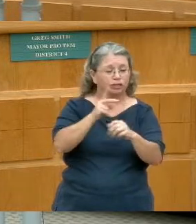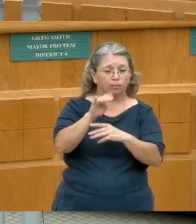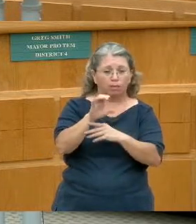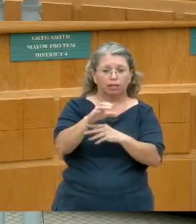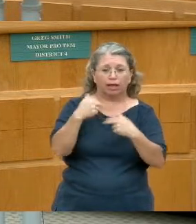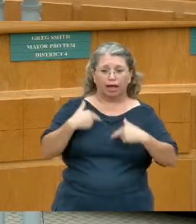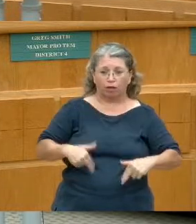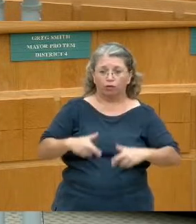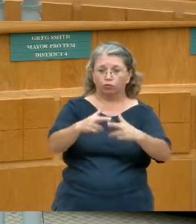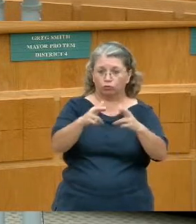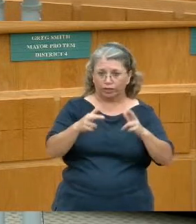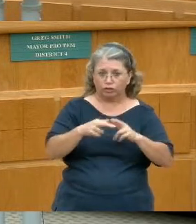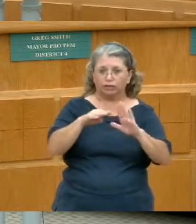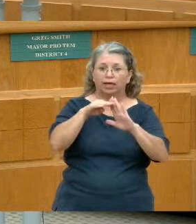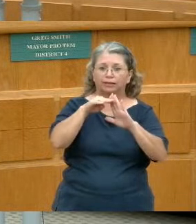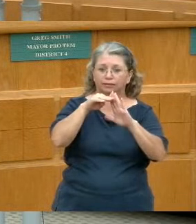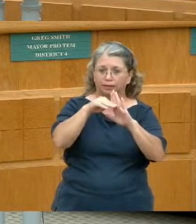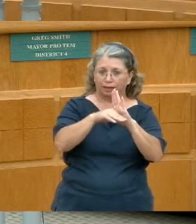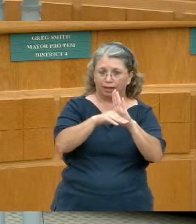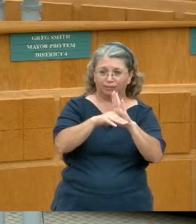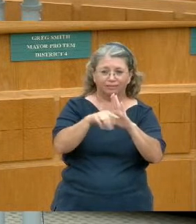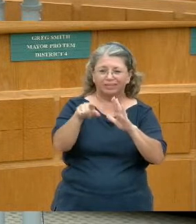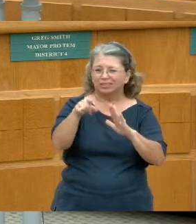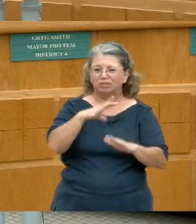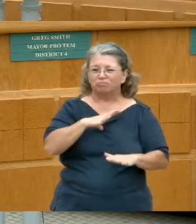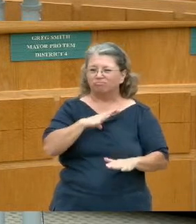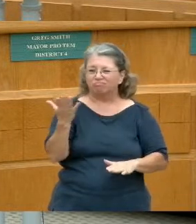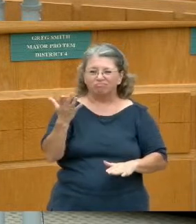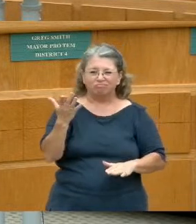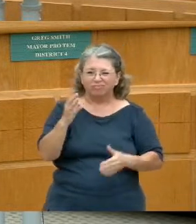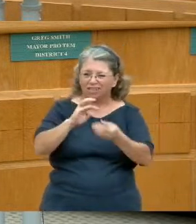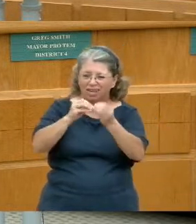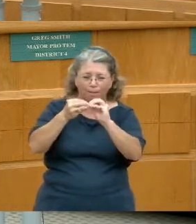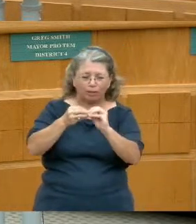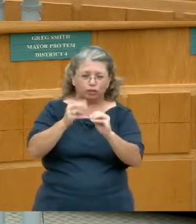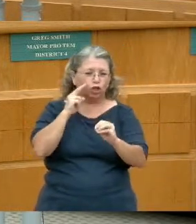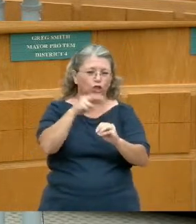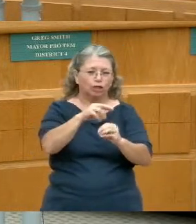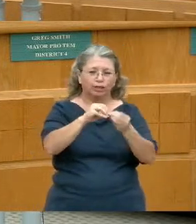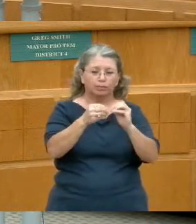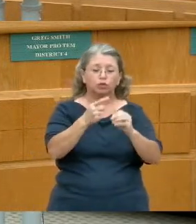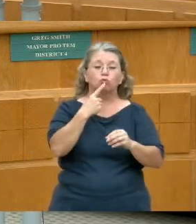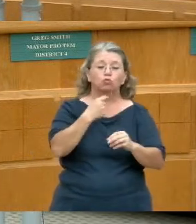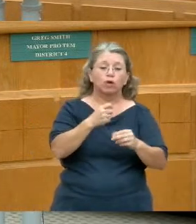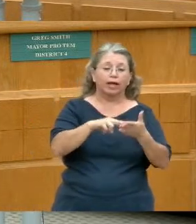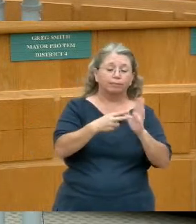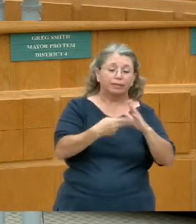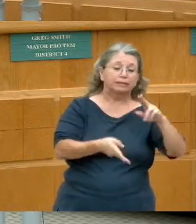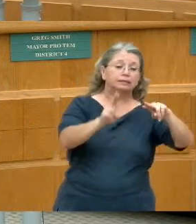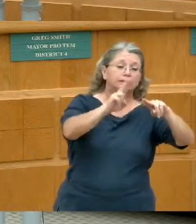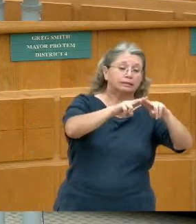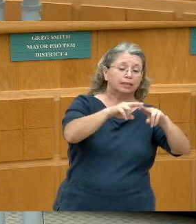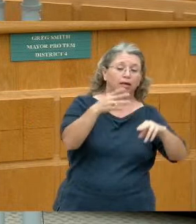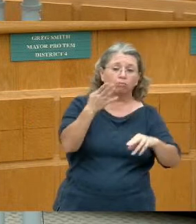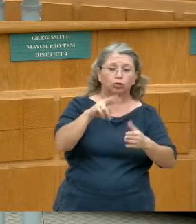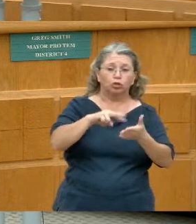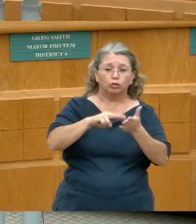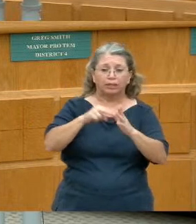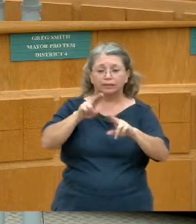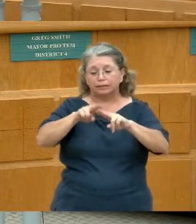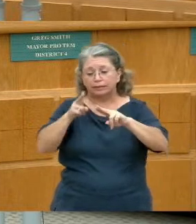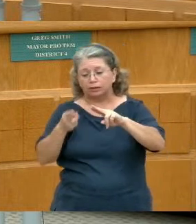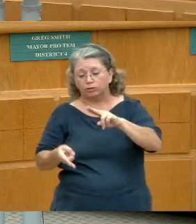map, has declined. If you don't like numbers, just look at the colors. Red means increasing, blue means decreasing. The brighter red, the more